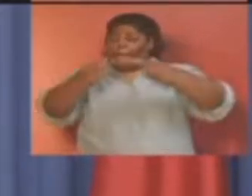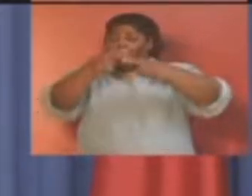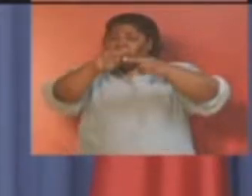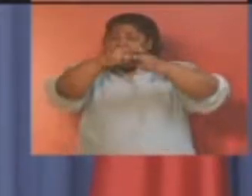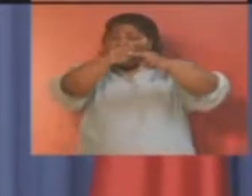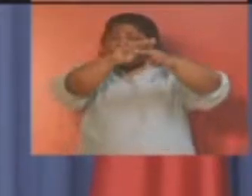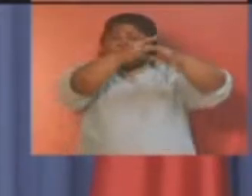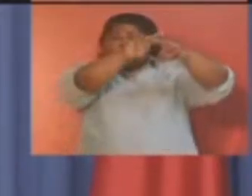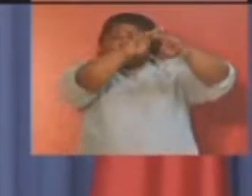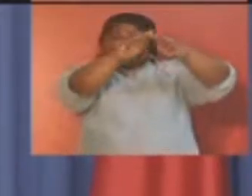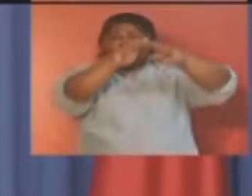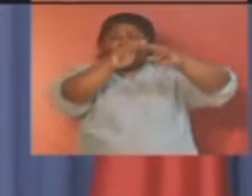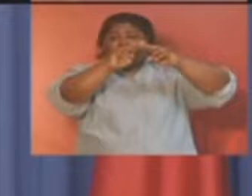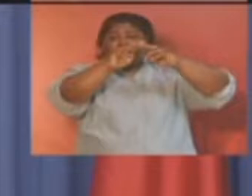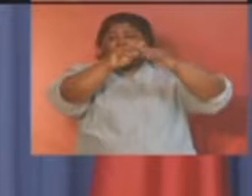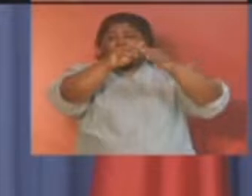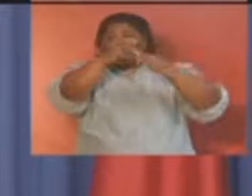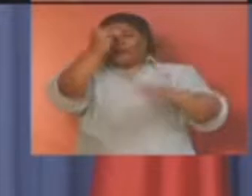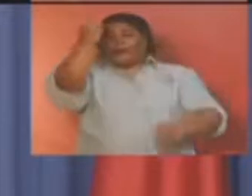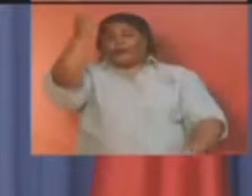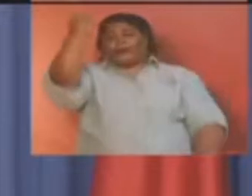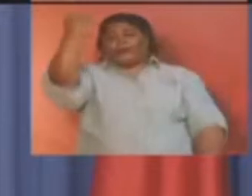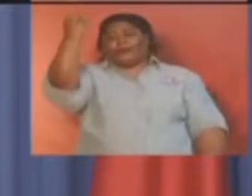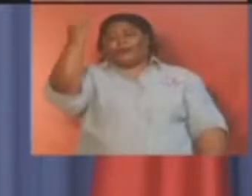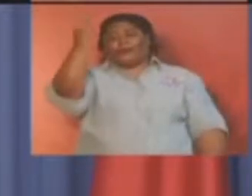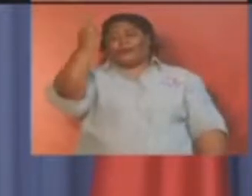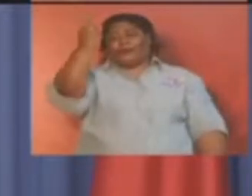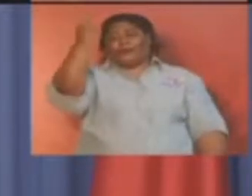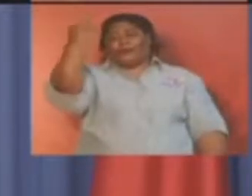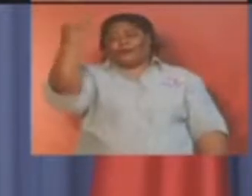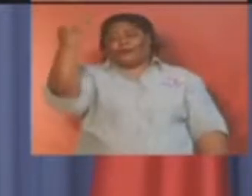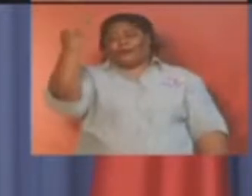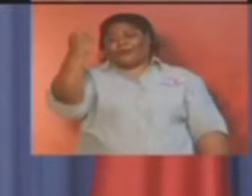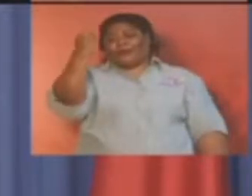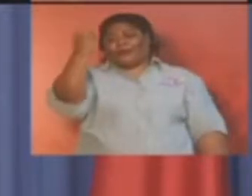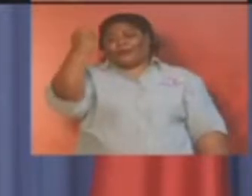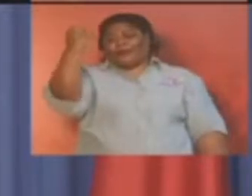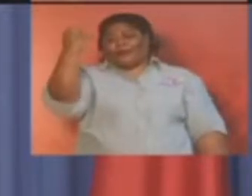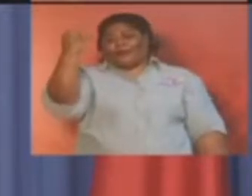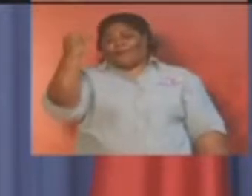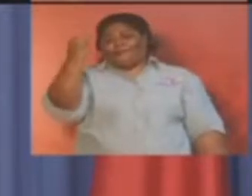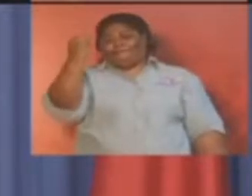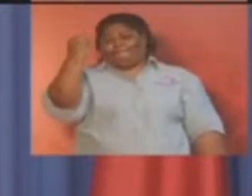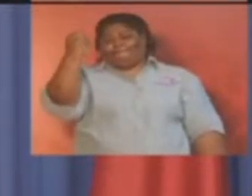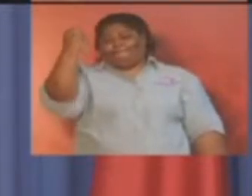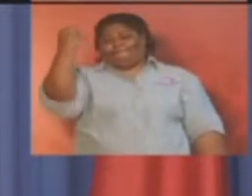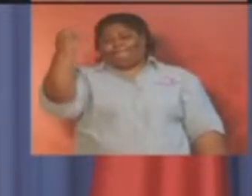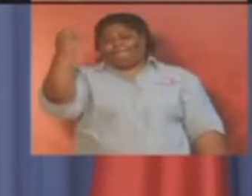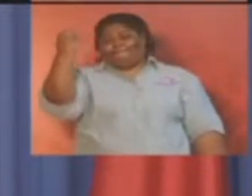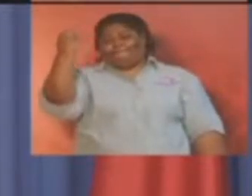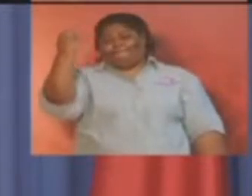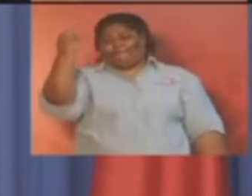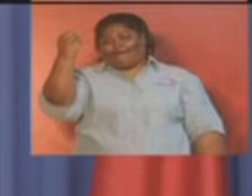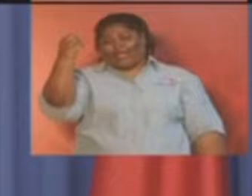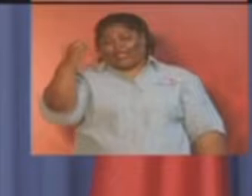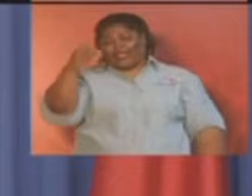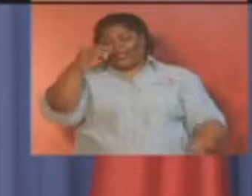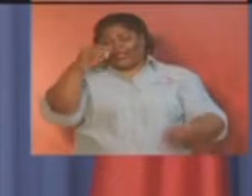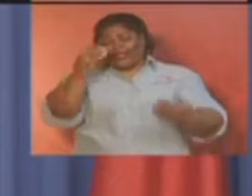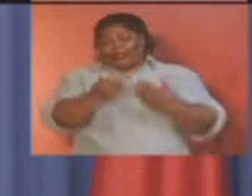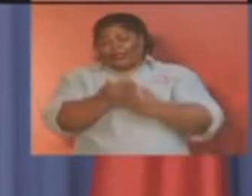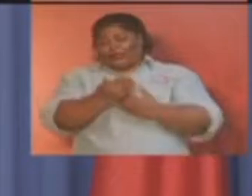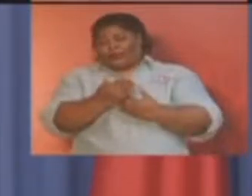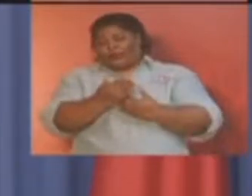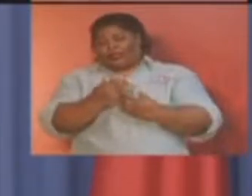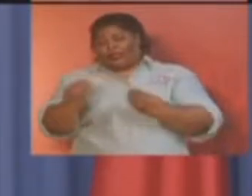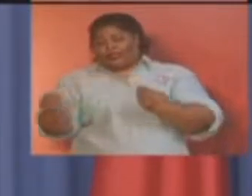at this stage last year, we said construction of health services, QREP interchange, other things. We took a decision this morning based on the advice given to us